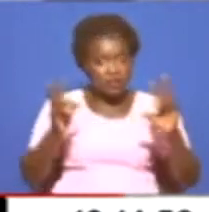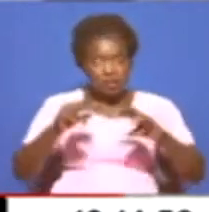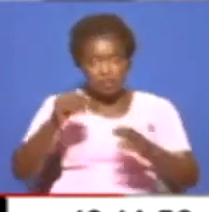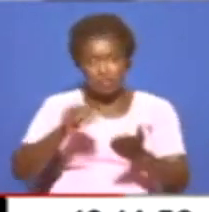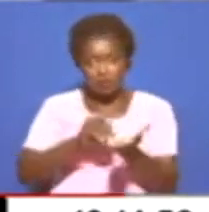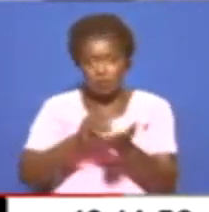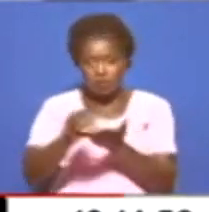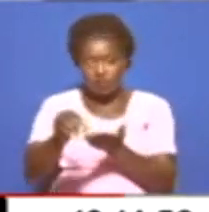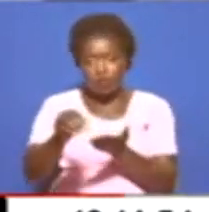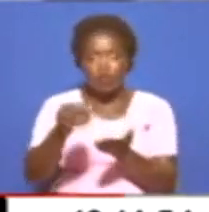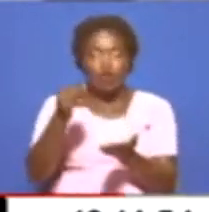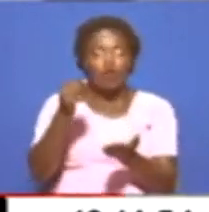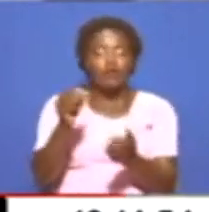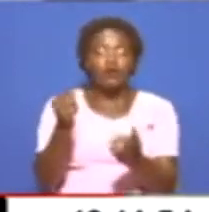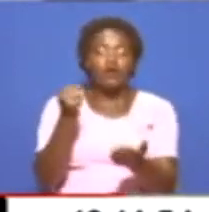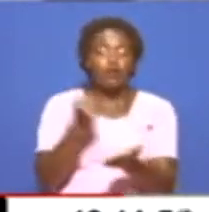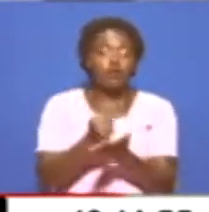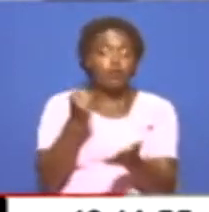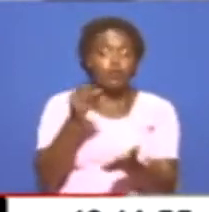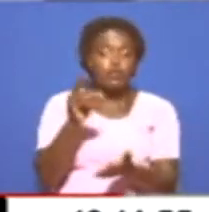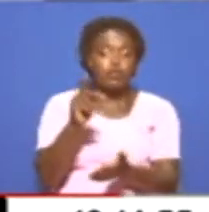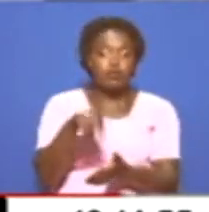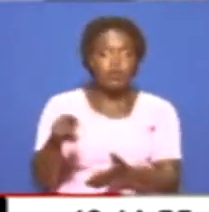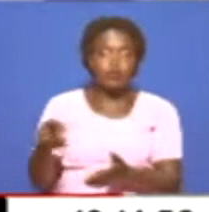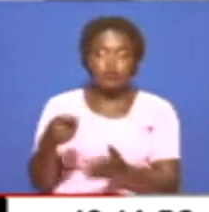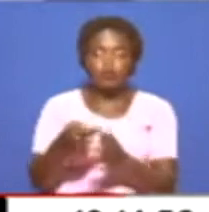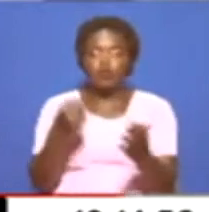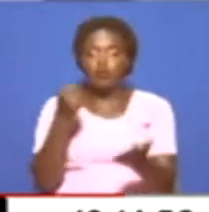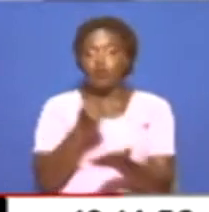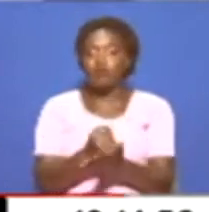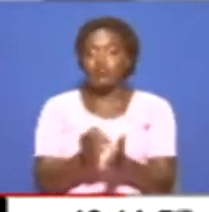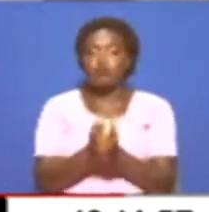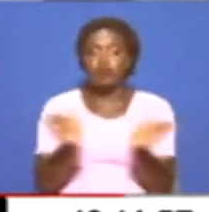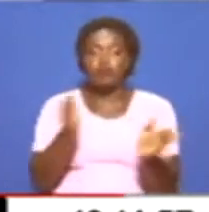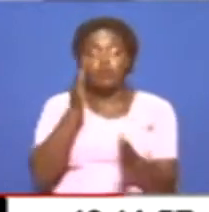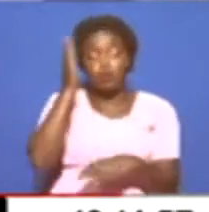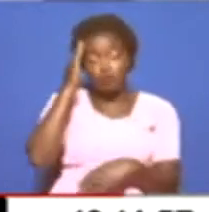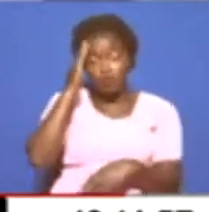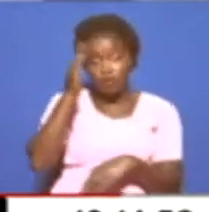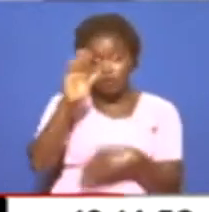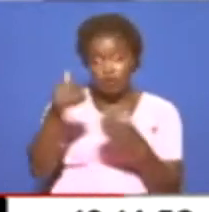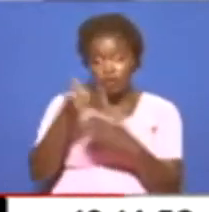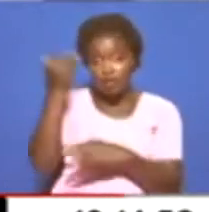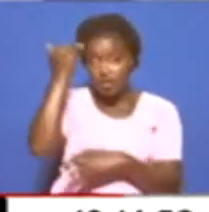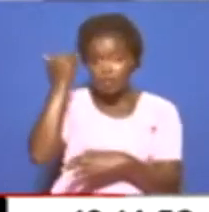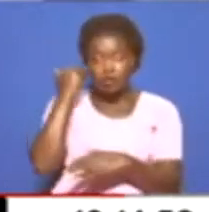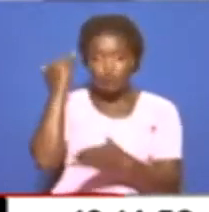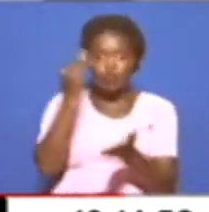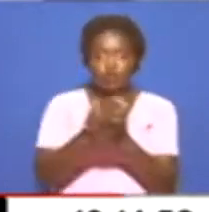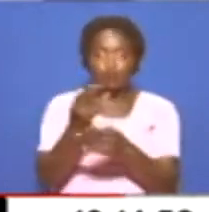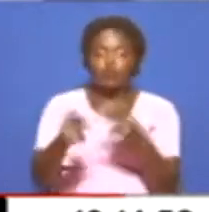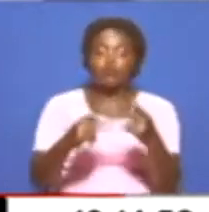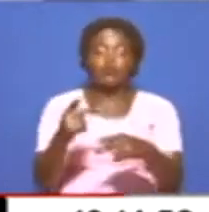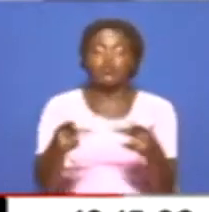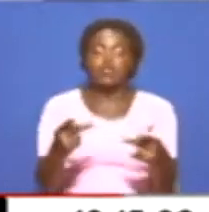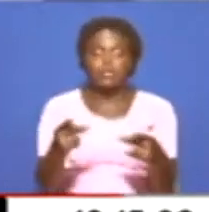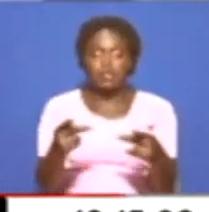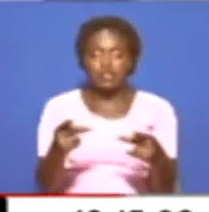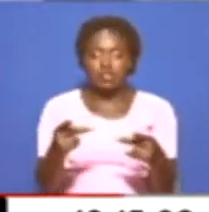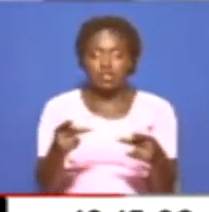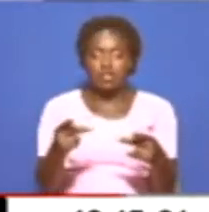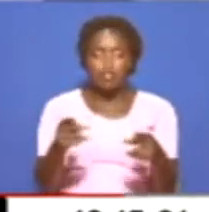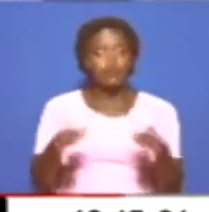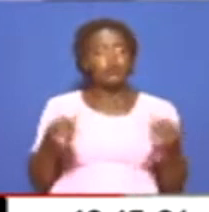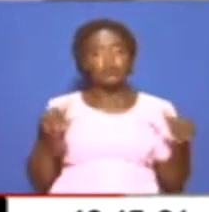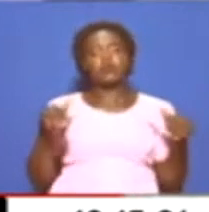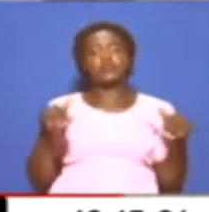DPP from his office. Mm-hmm. I mean, it's now public knowledge that the court has since stopped that process. We are waiting